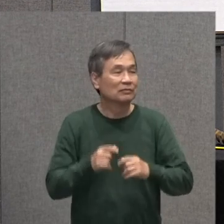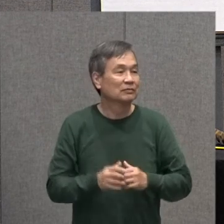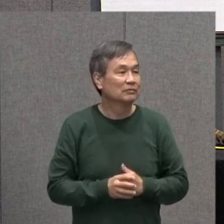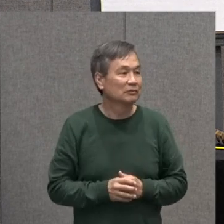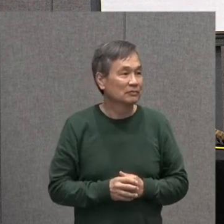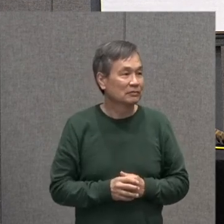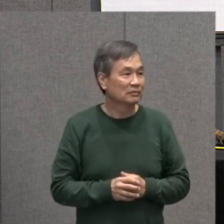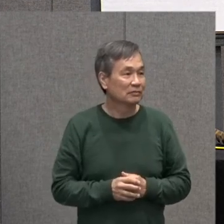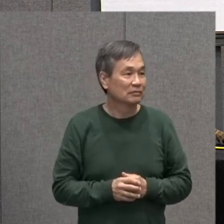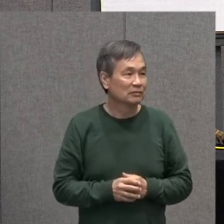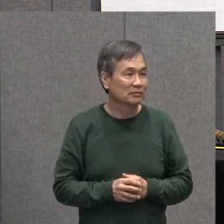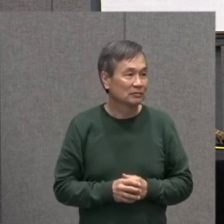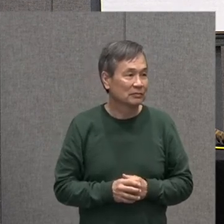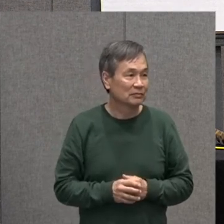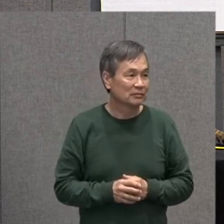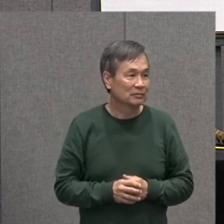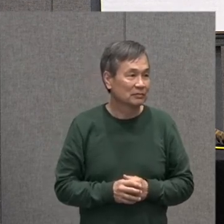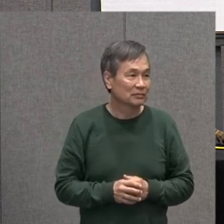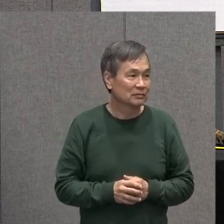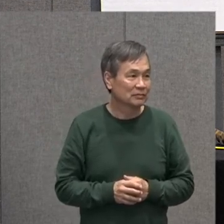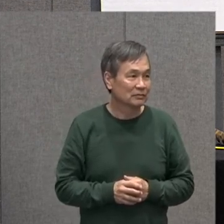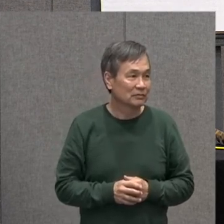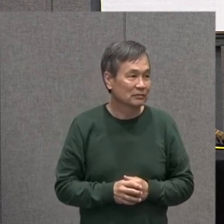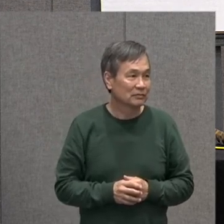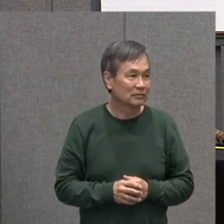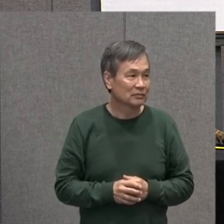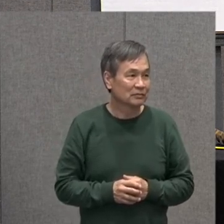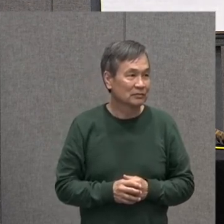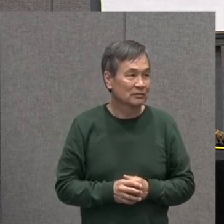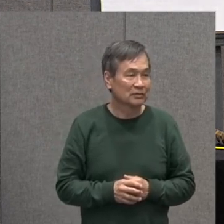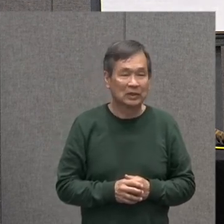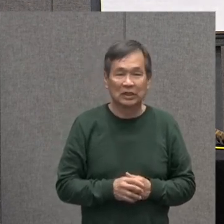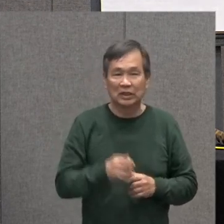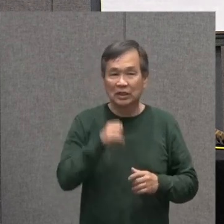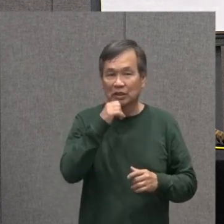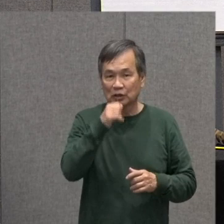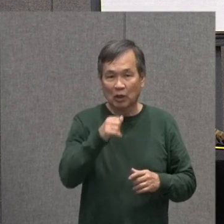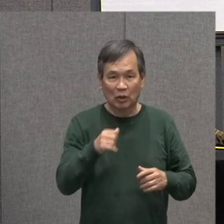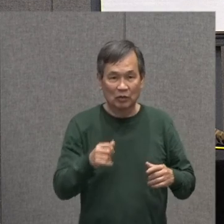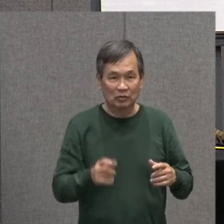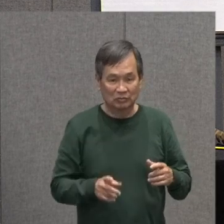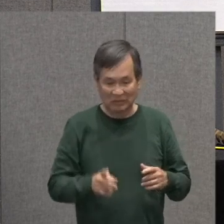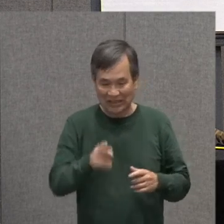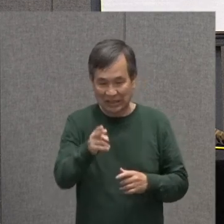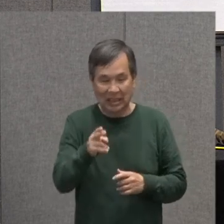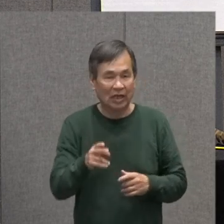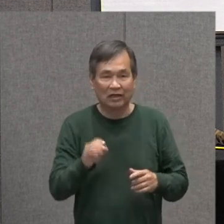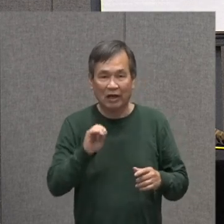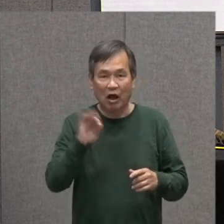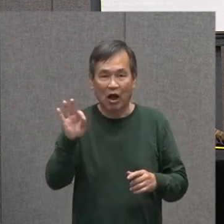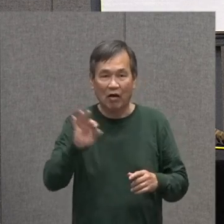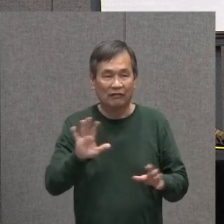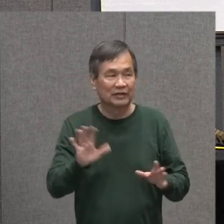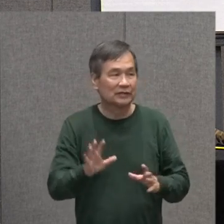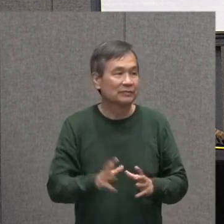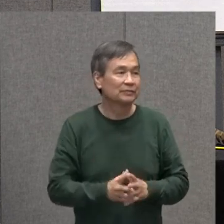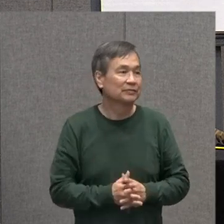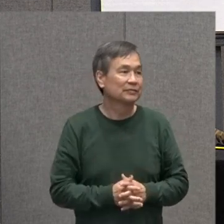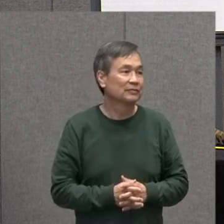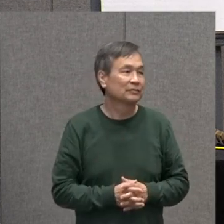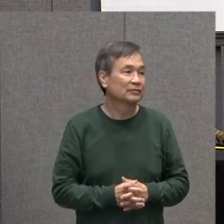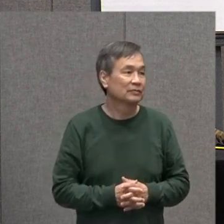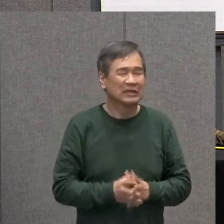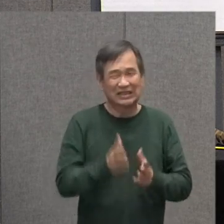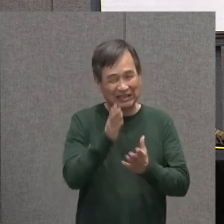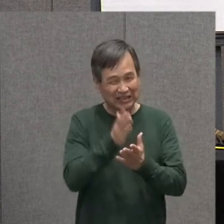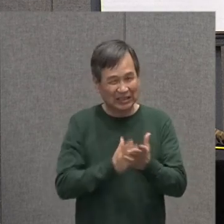And you do not want them to touch this edge right here. Can some be shorter than the others? A